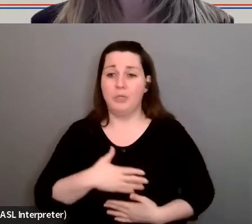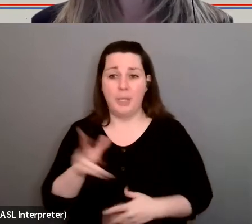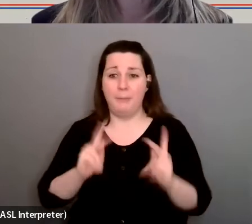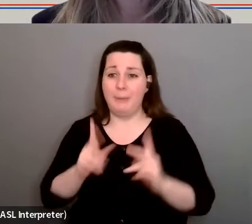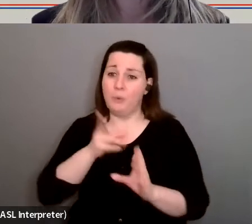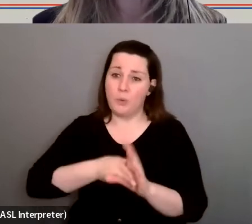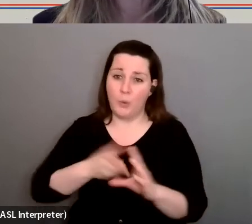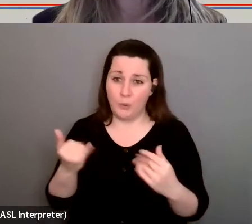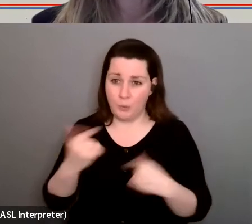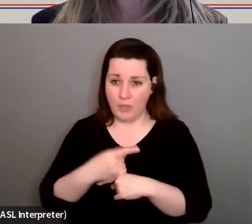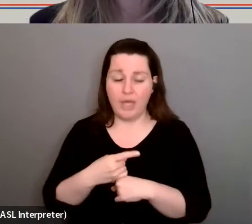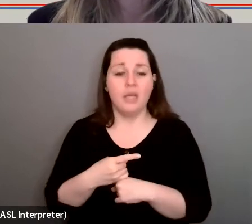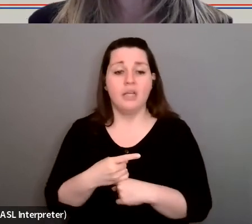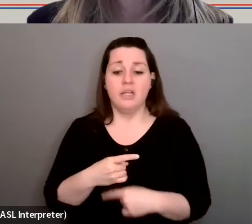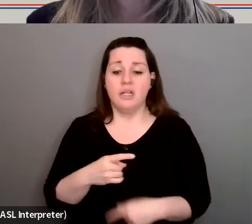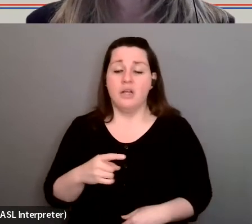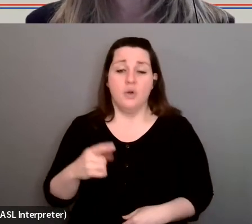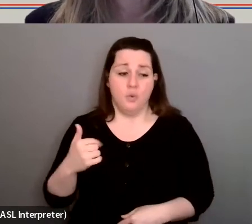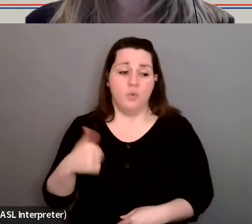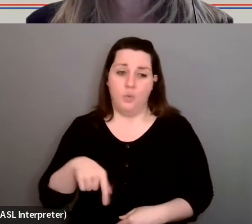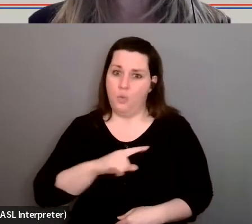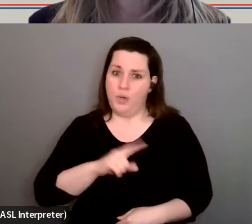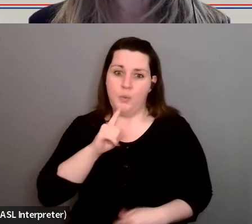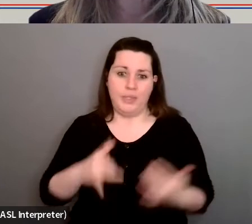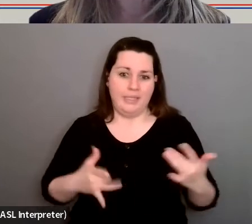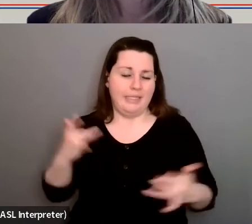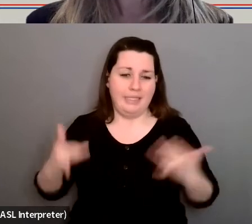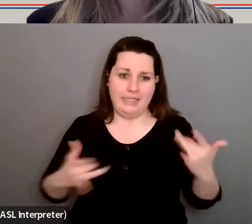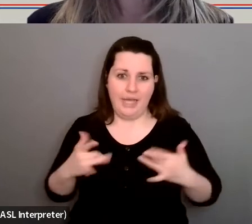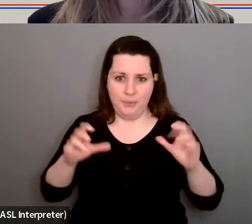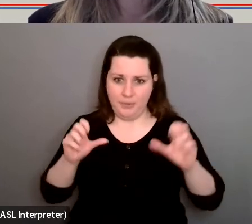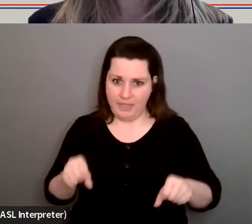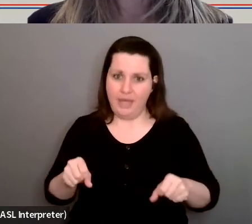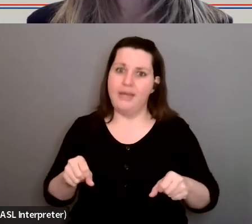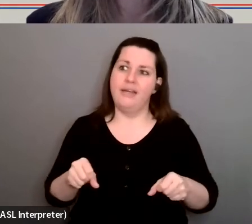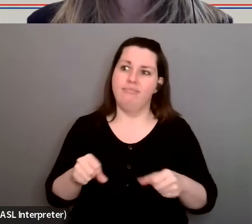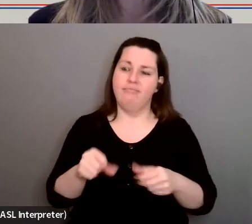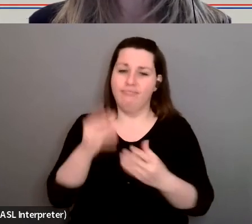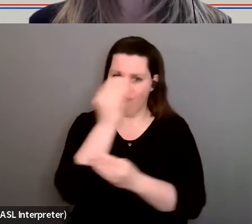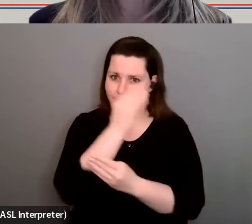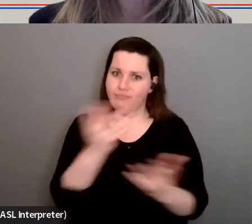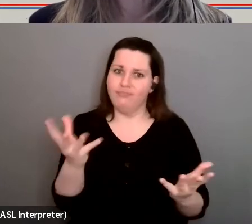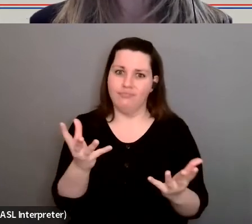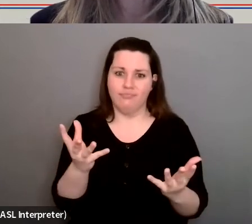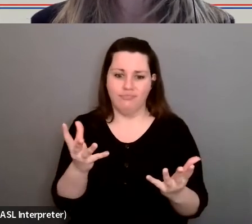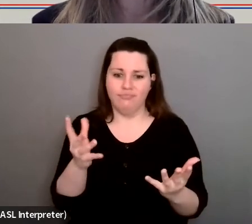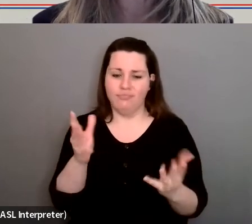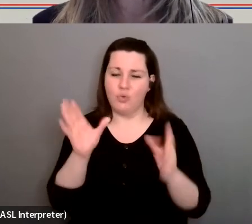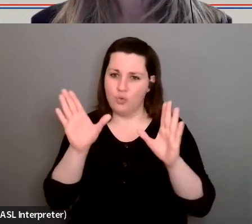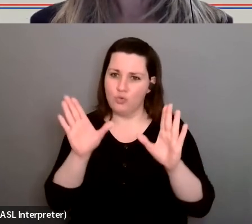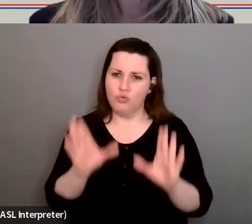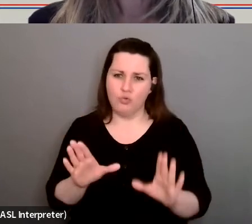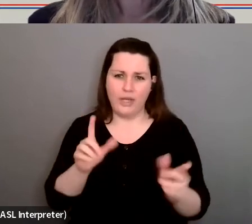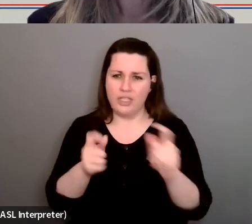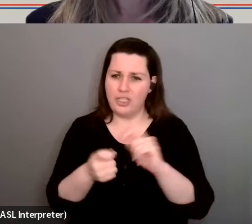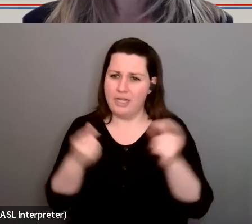today. We are, just like Mike said, we are excited about being able to share with you some of the great changes that have been made to the